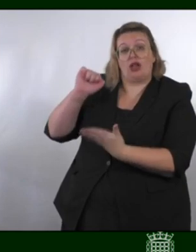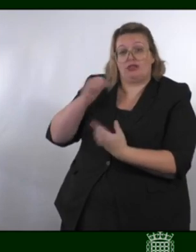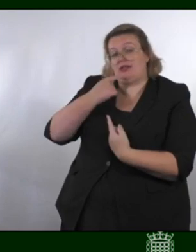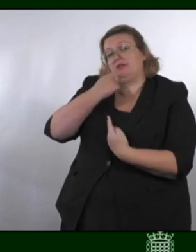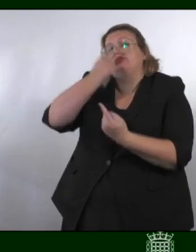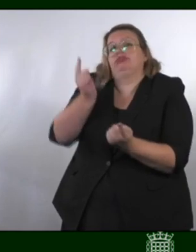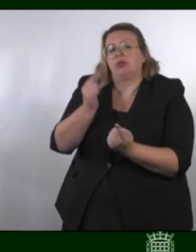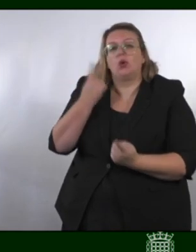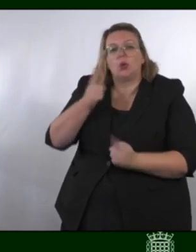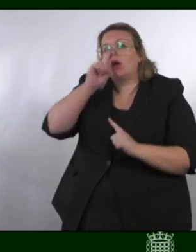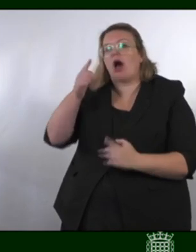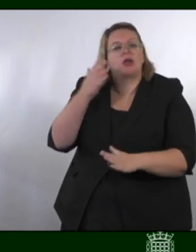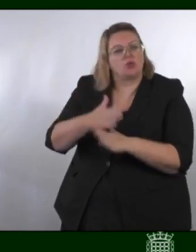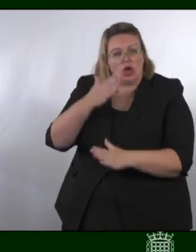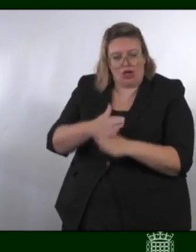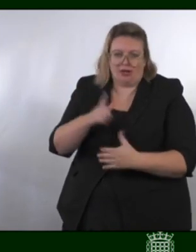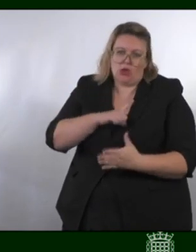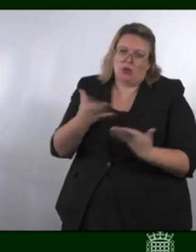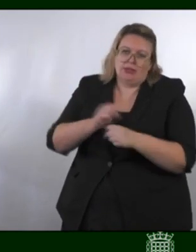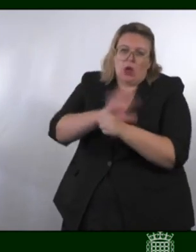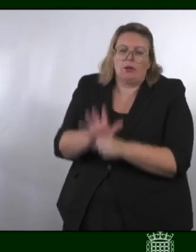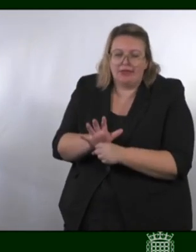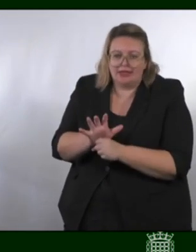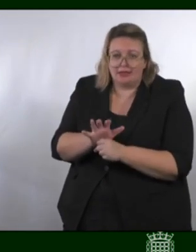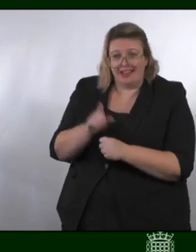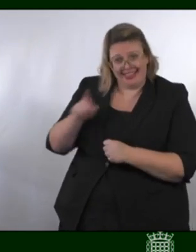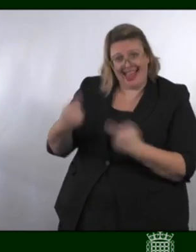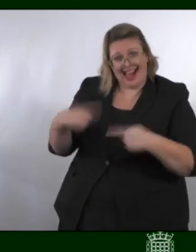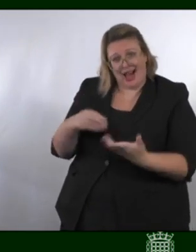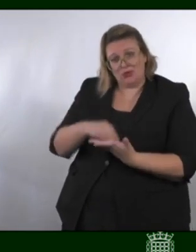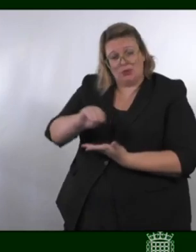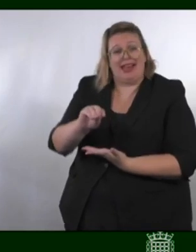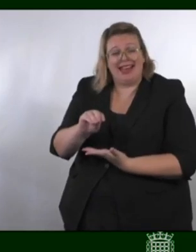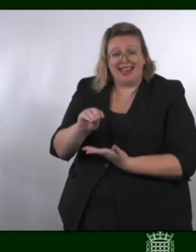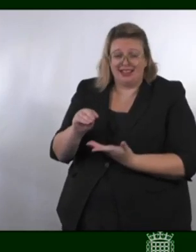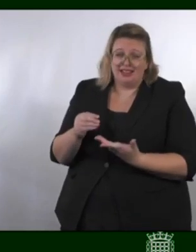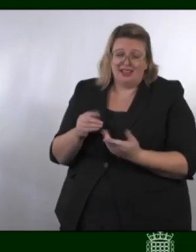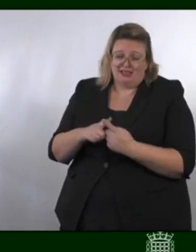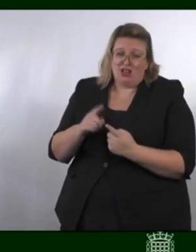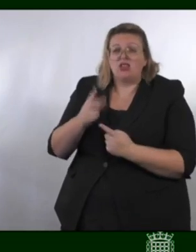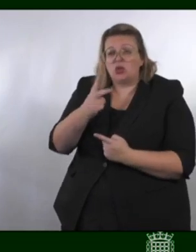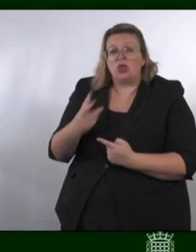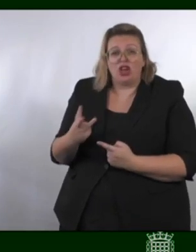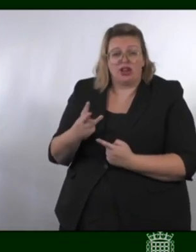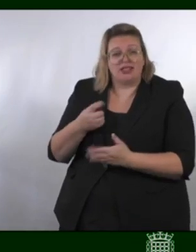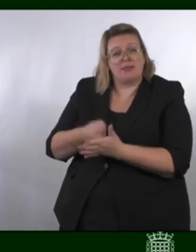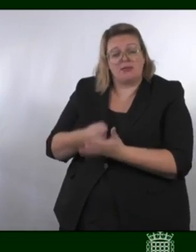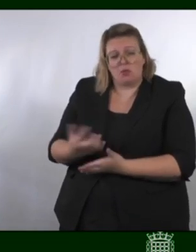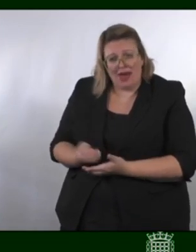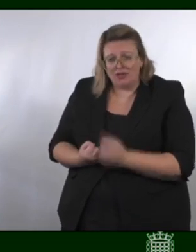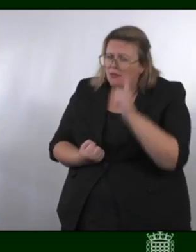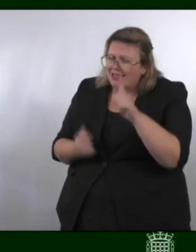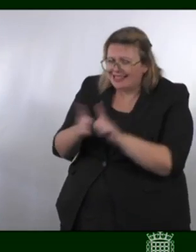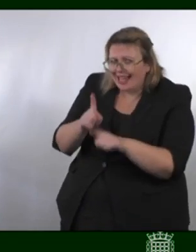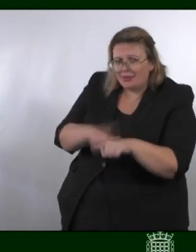of the national minimum wage. At the same time, the government is paying £7,000 a day for consultants to work on the